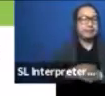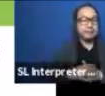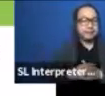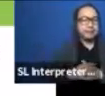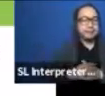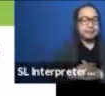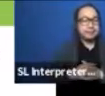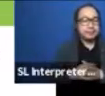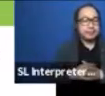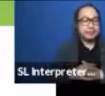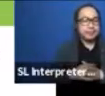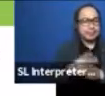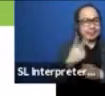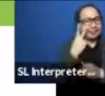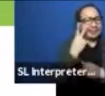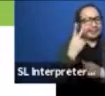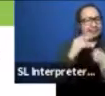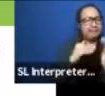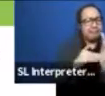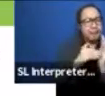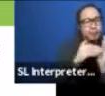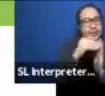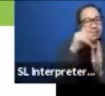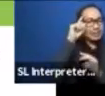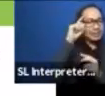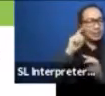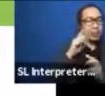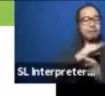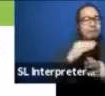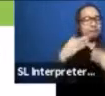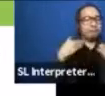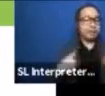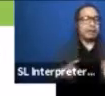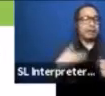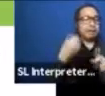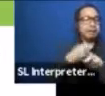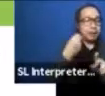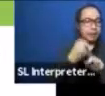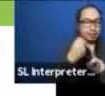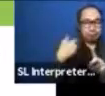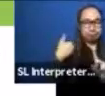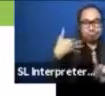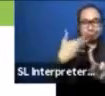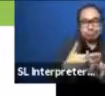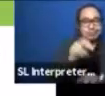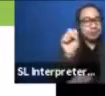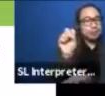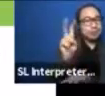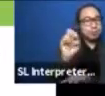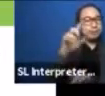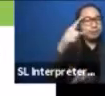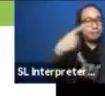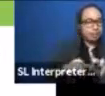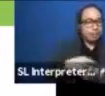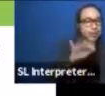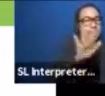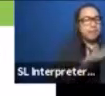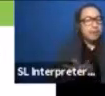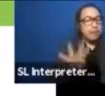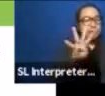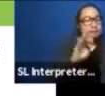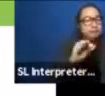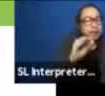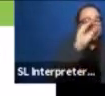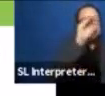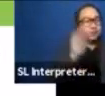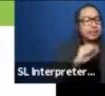And I've also looked at the frequency of sexual and physical violence during last 12 months, and it shows that around 40% of women, more than